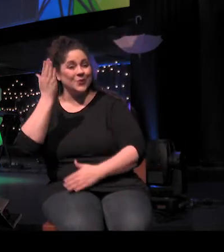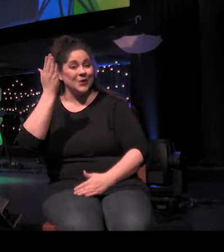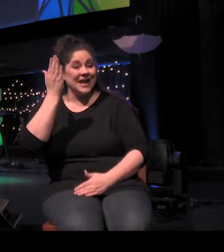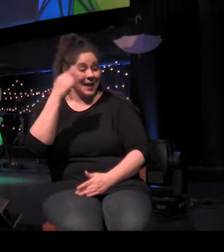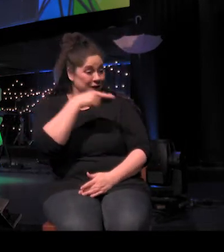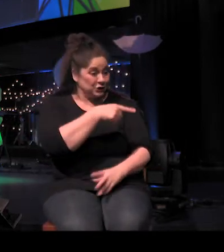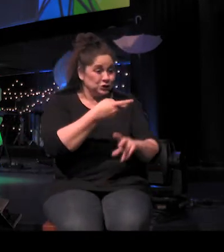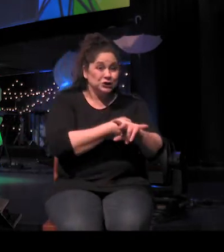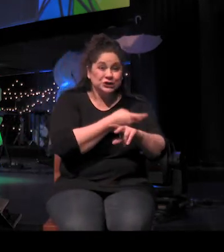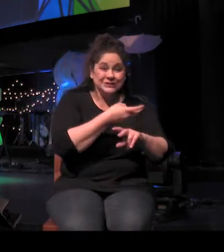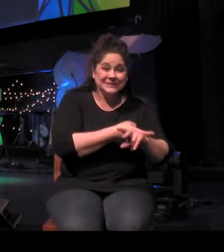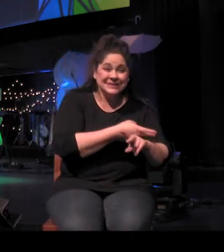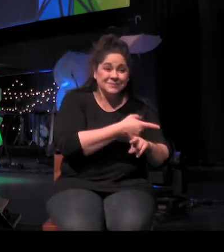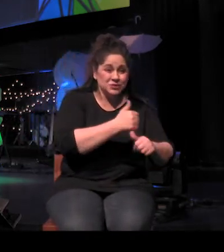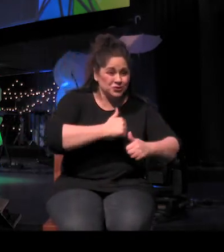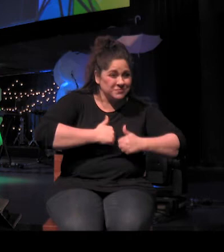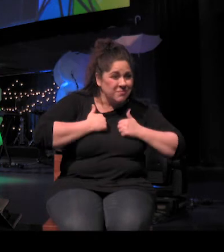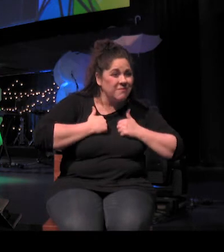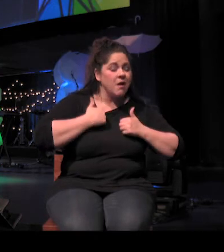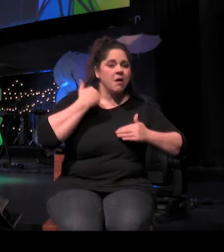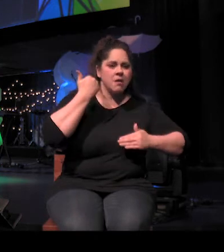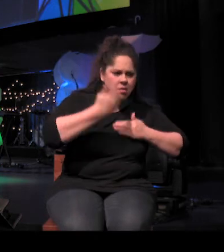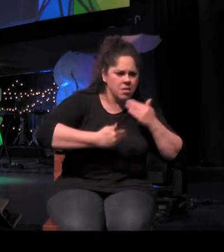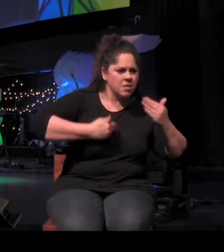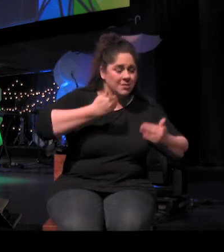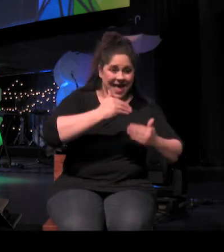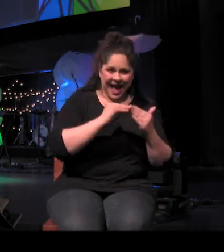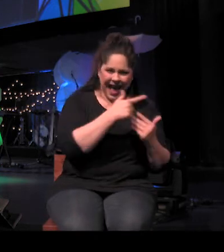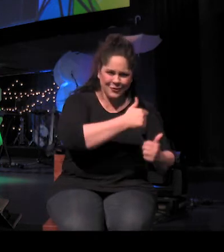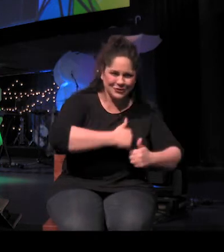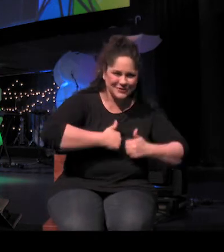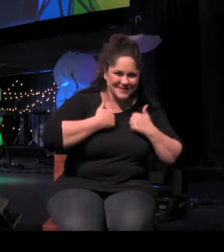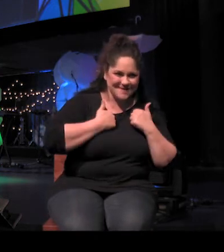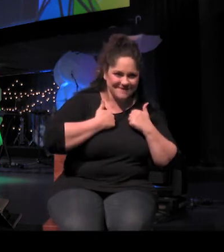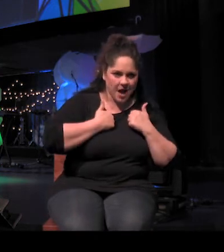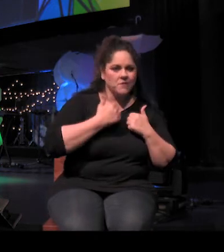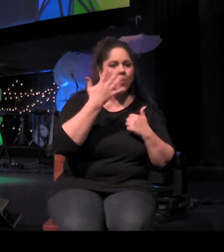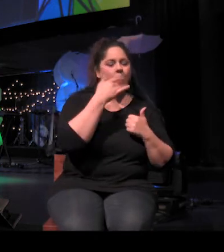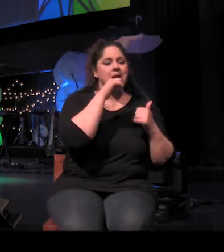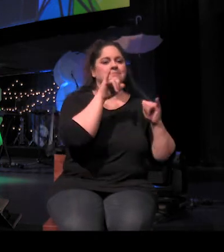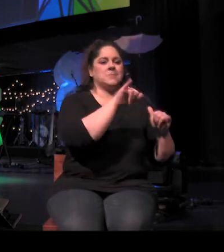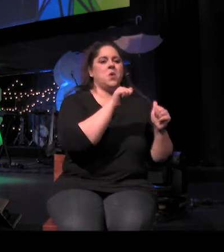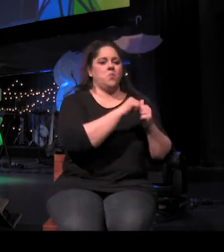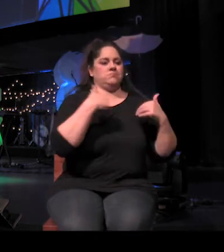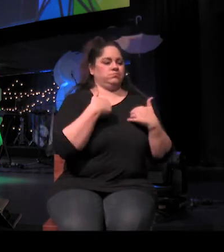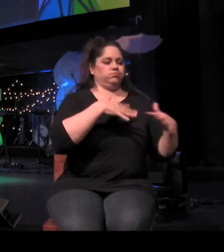these centuries, generation after generation, is only because they've stayed with the flock